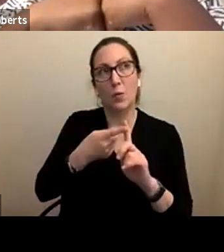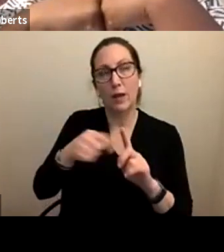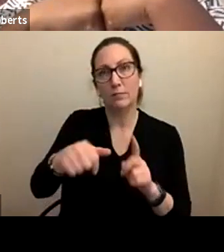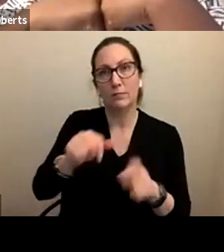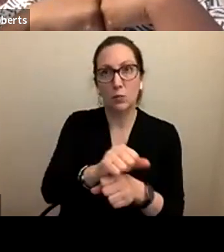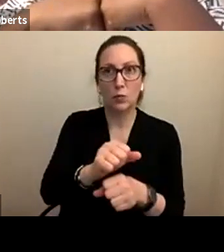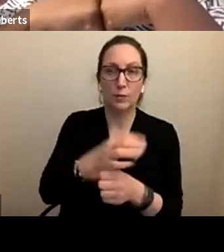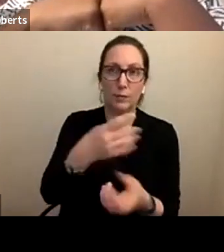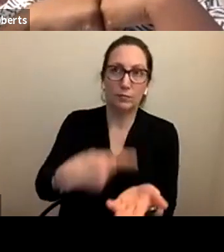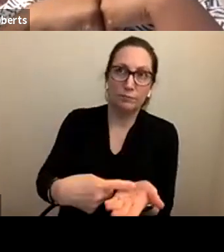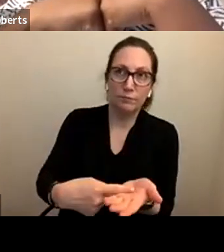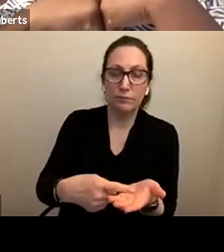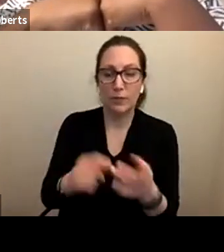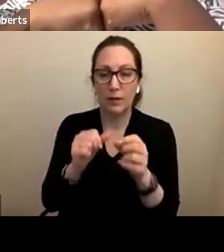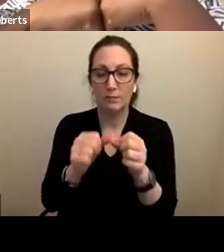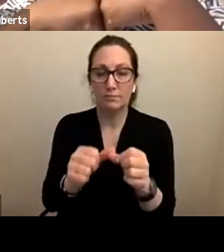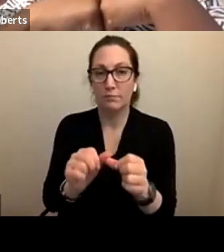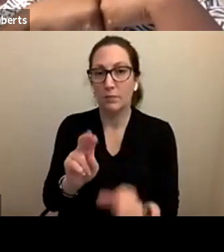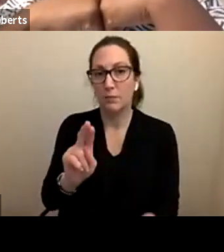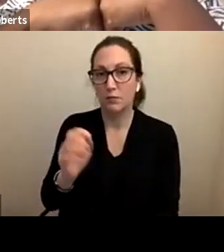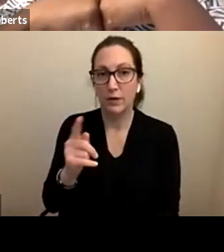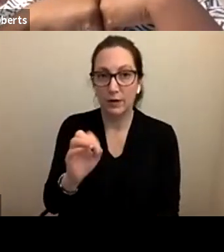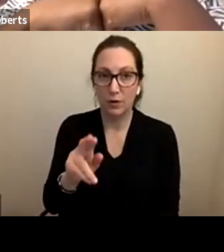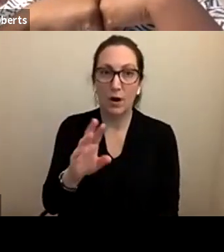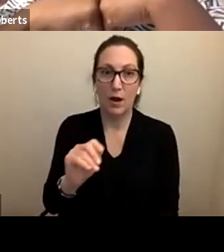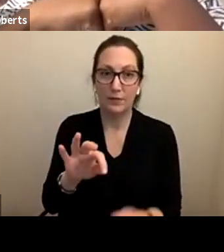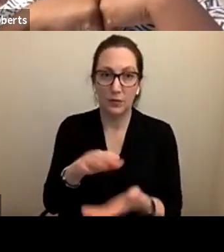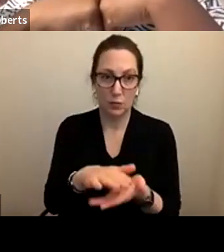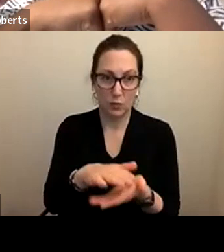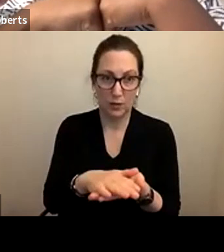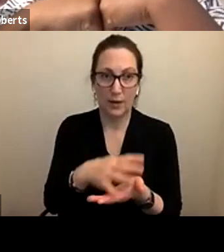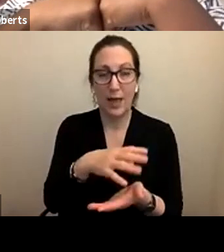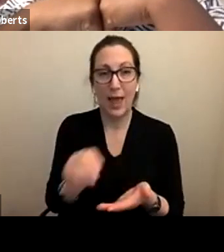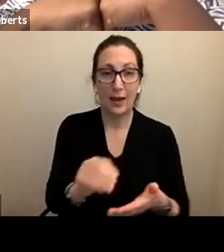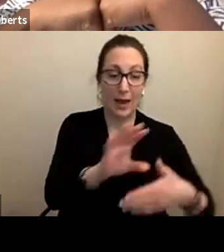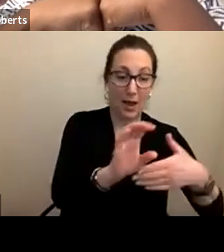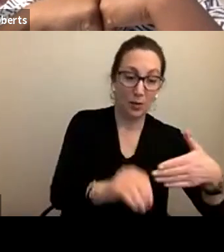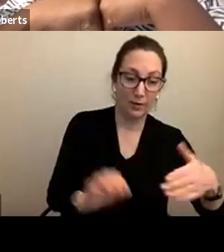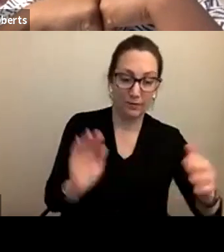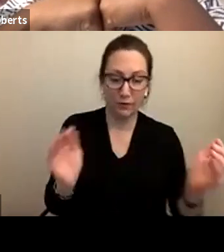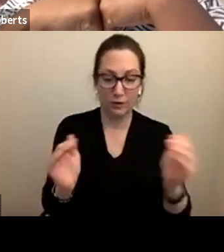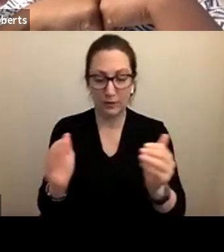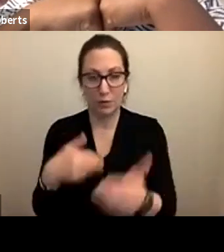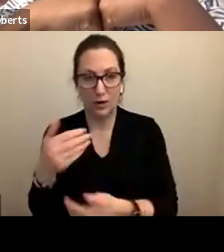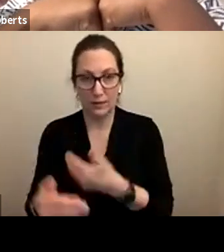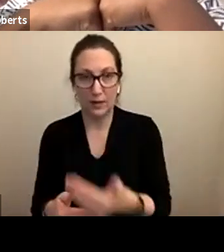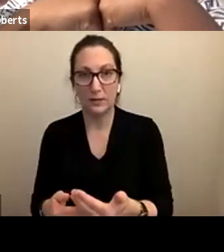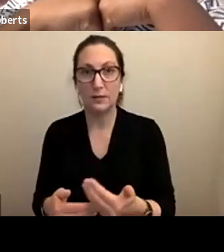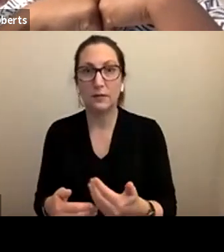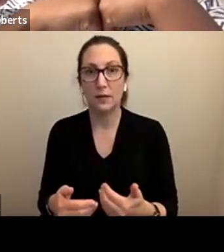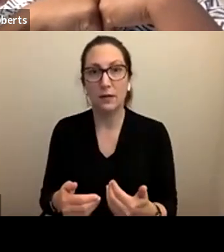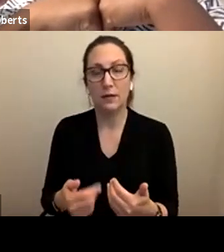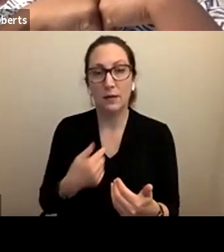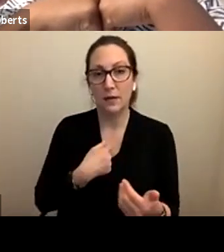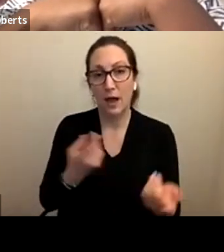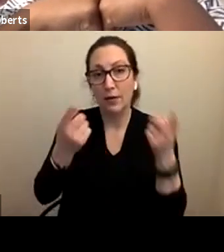schools in terms of their absolute outcomes versus process. But I appreciate that and agree that